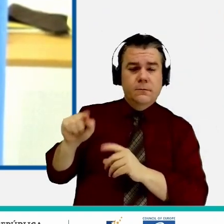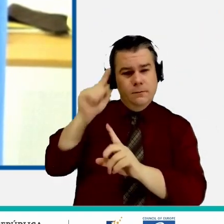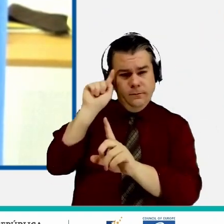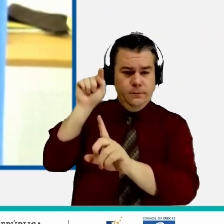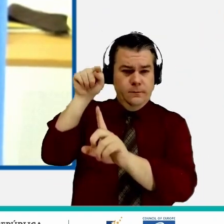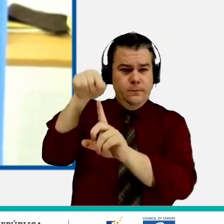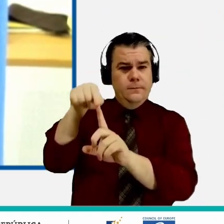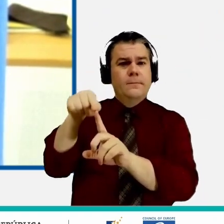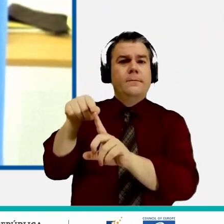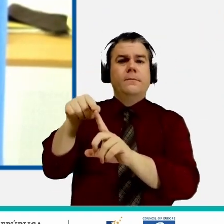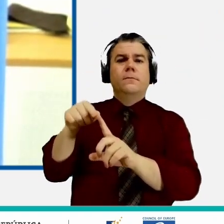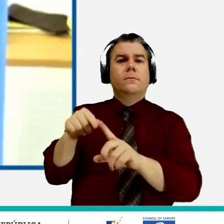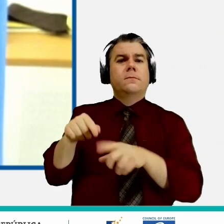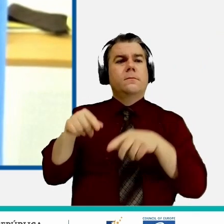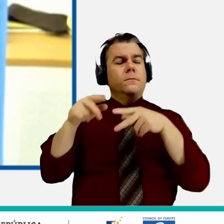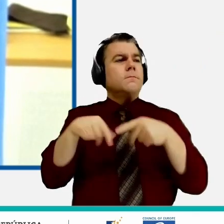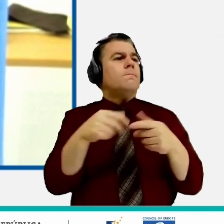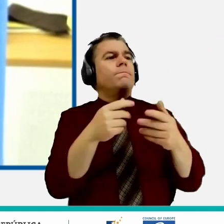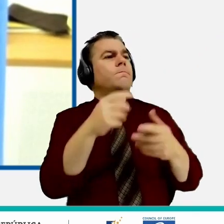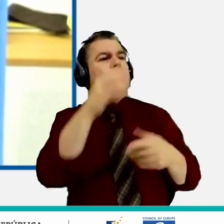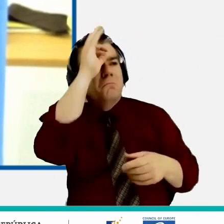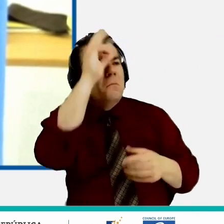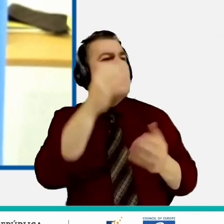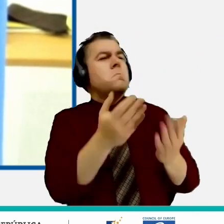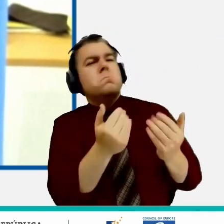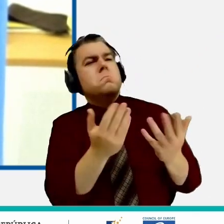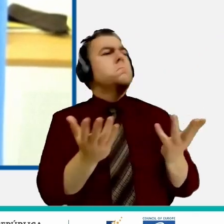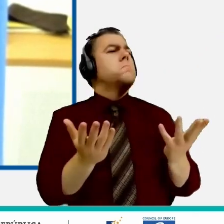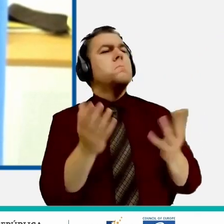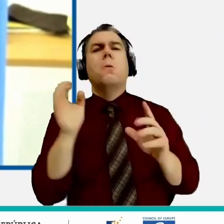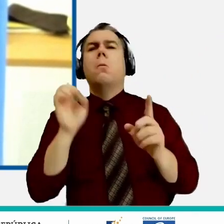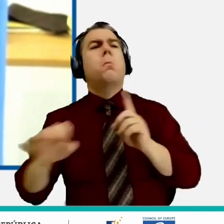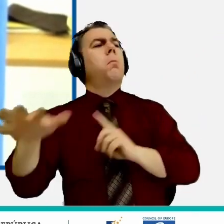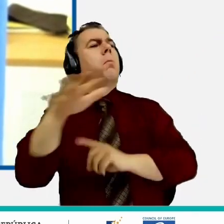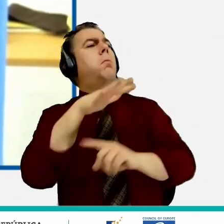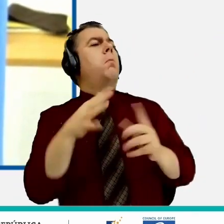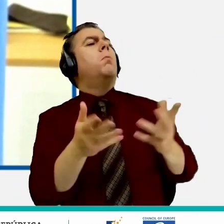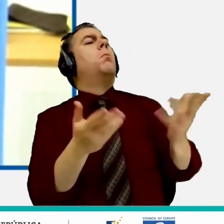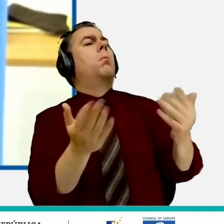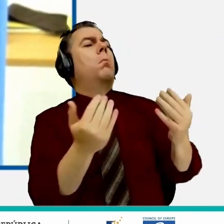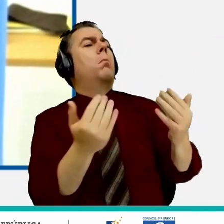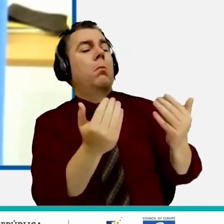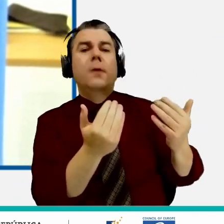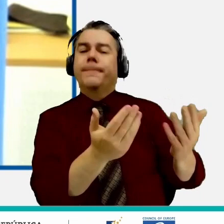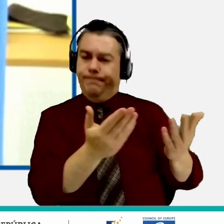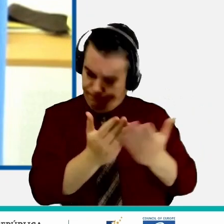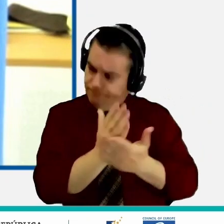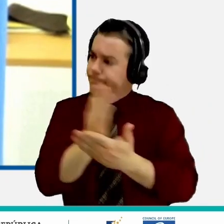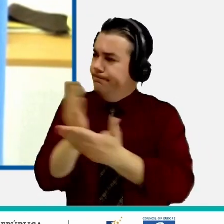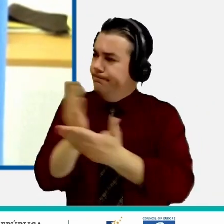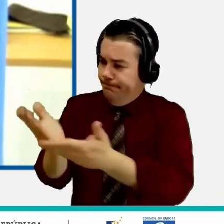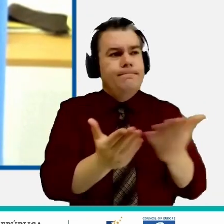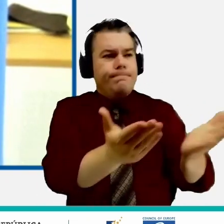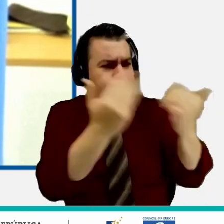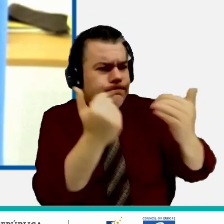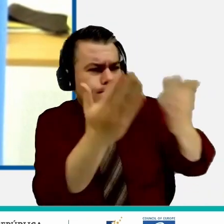the right to get information on environmental issues. We do believe that human rights aspects of